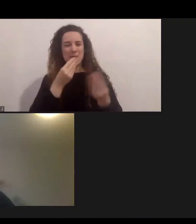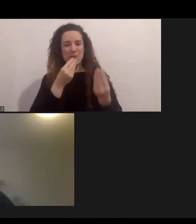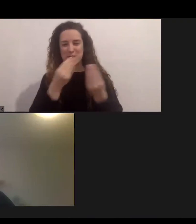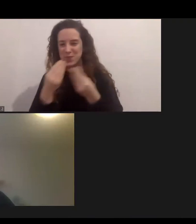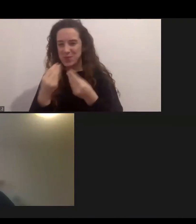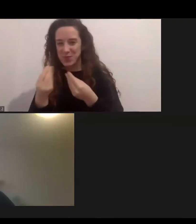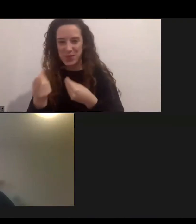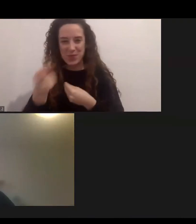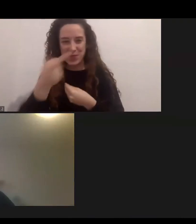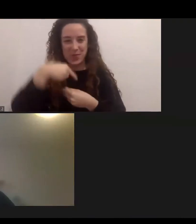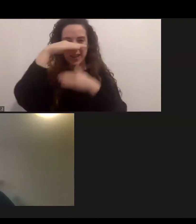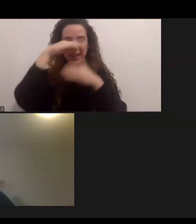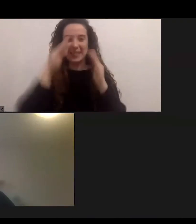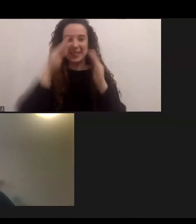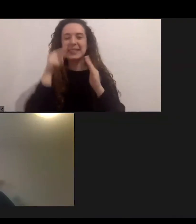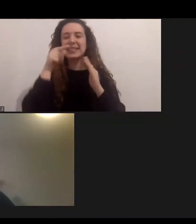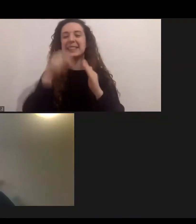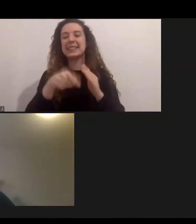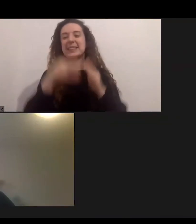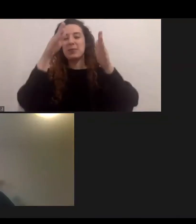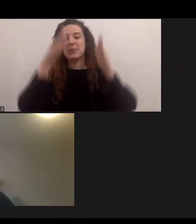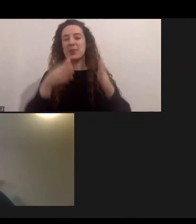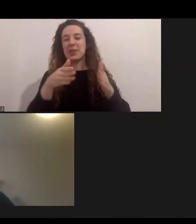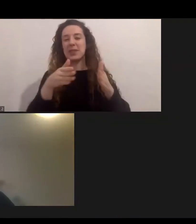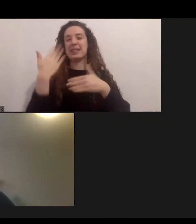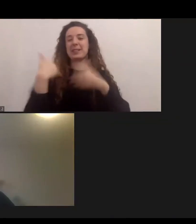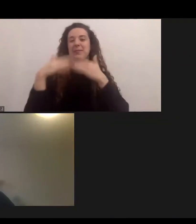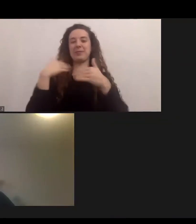studies, I really have to